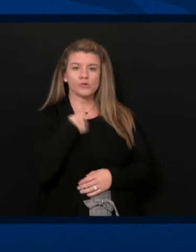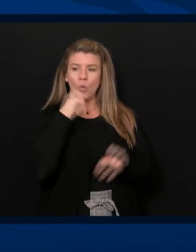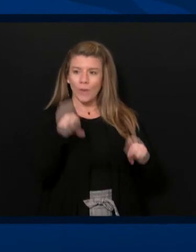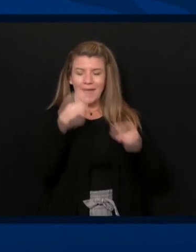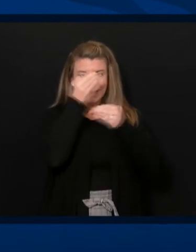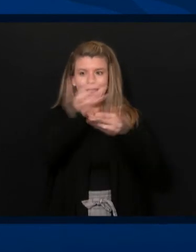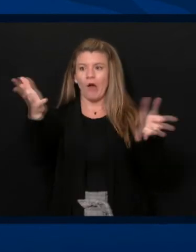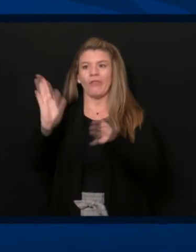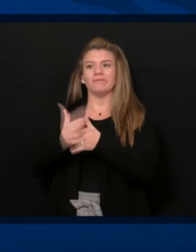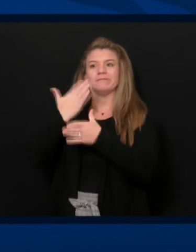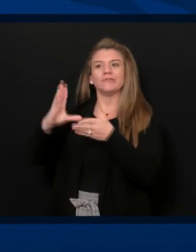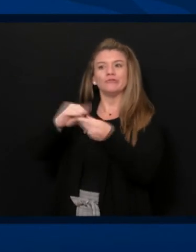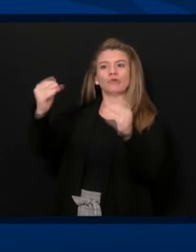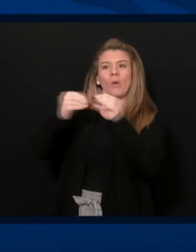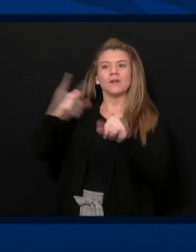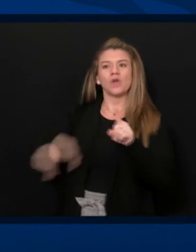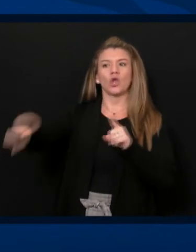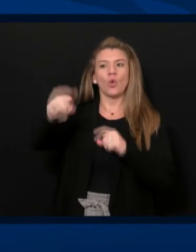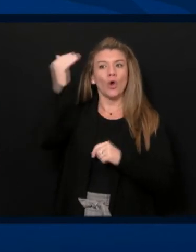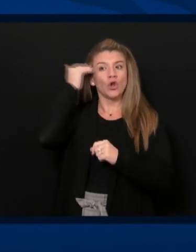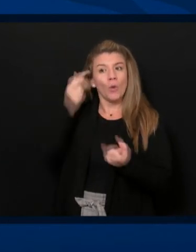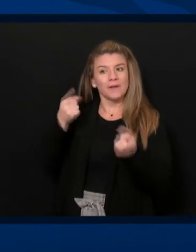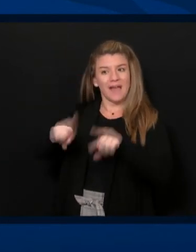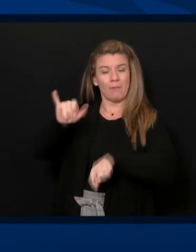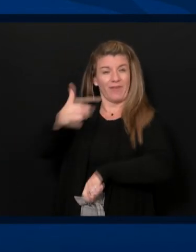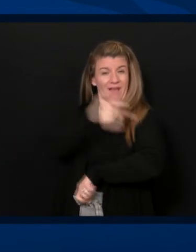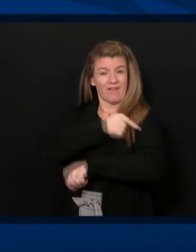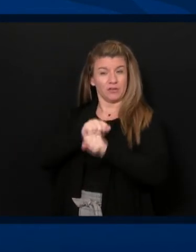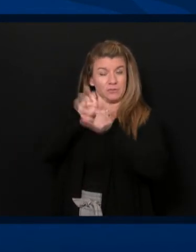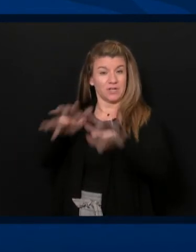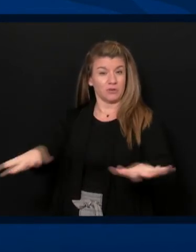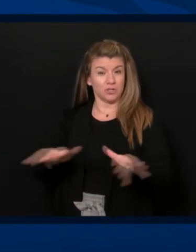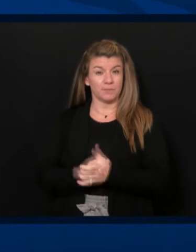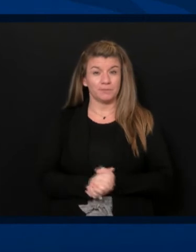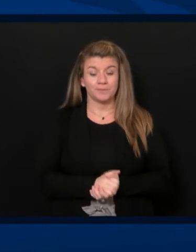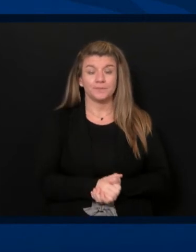that people want to know about this vaccine distribution? Thank you.